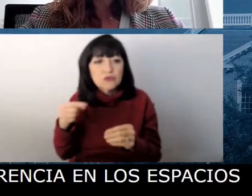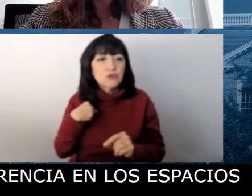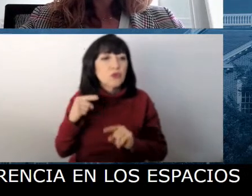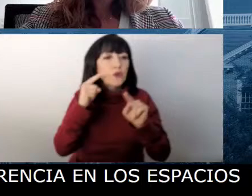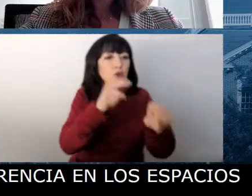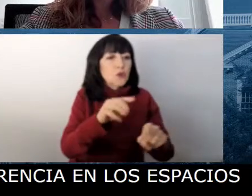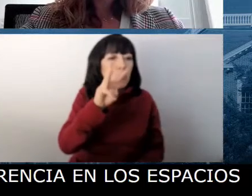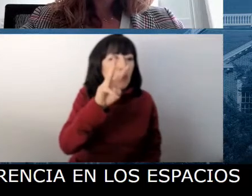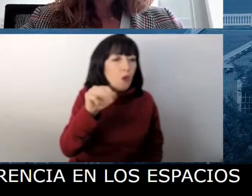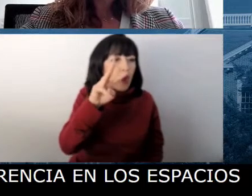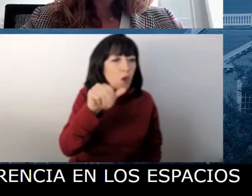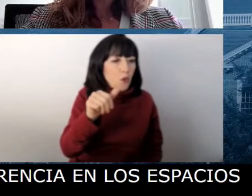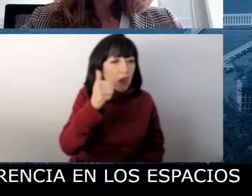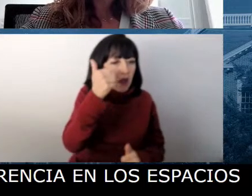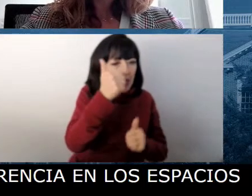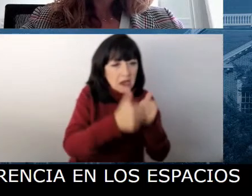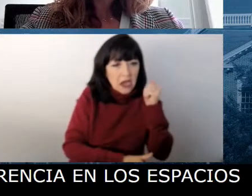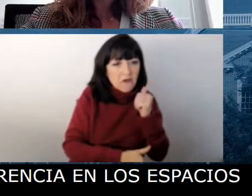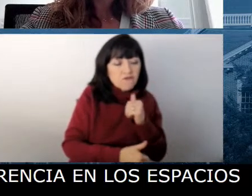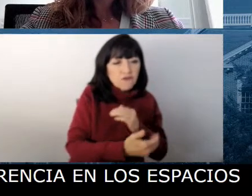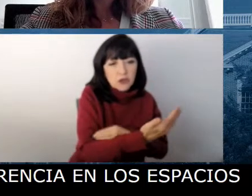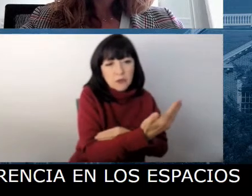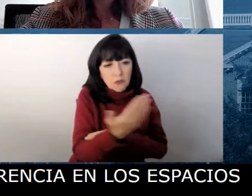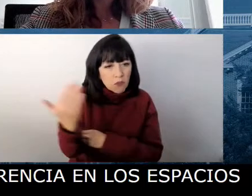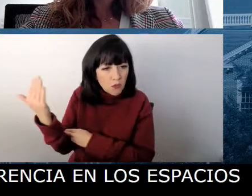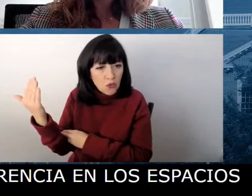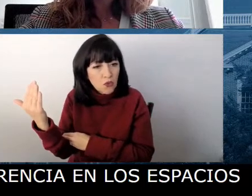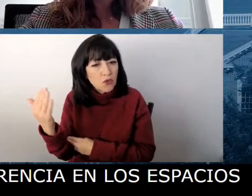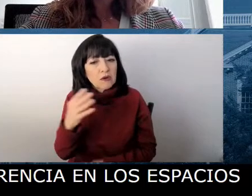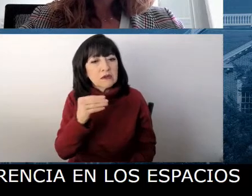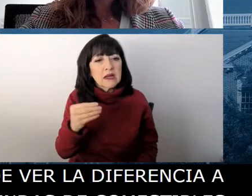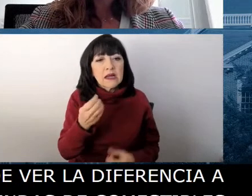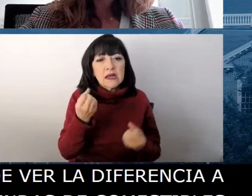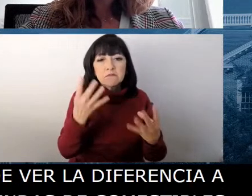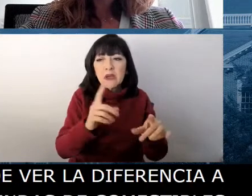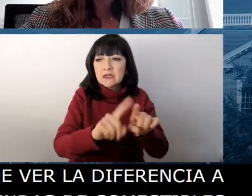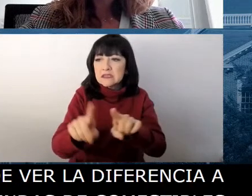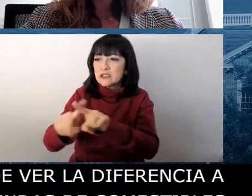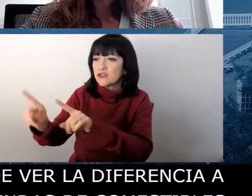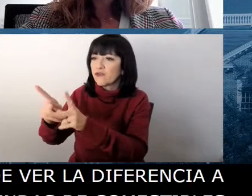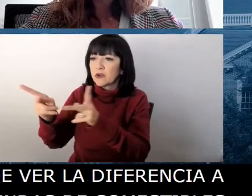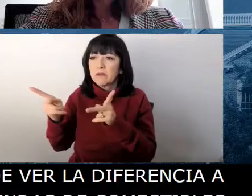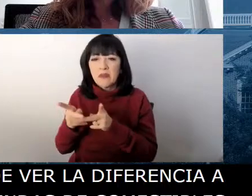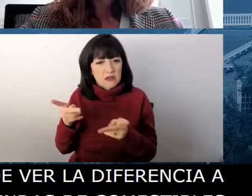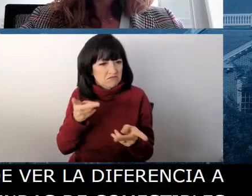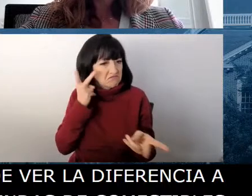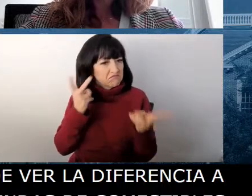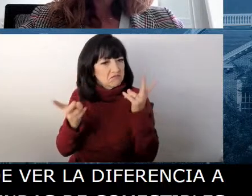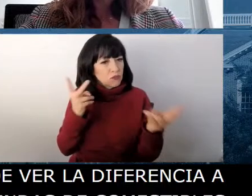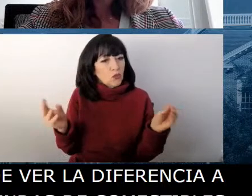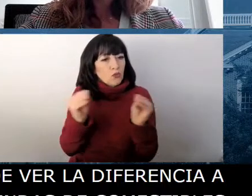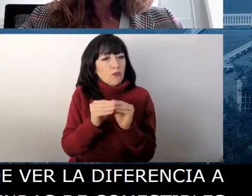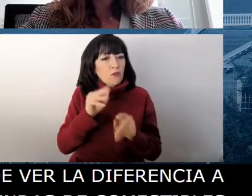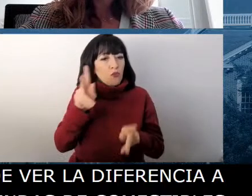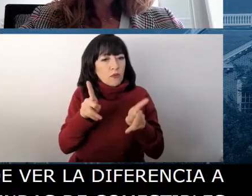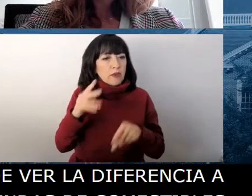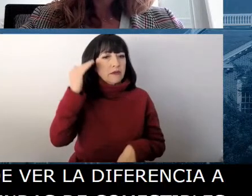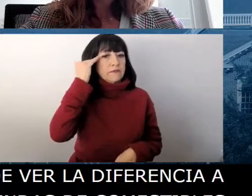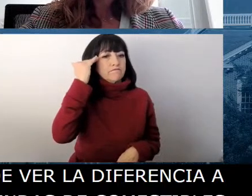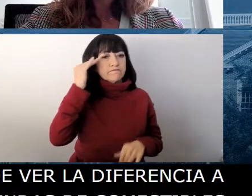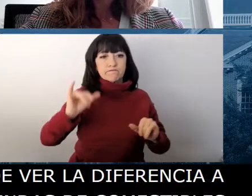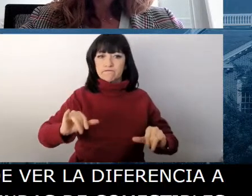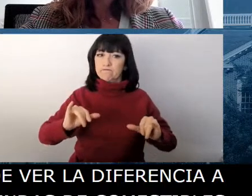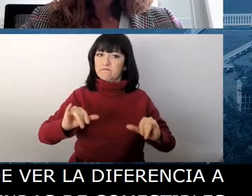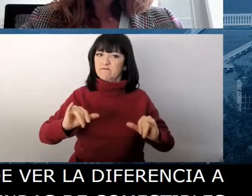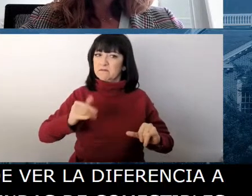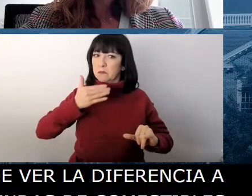every morning, and all the other places. There's just a greater awareness. It also creates a greater awareness that